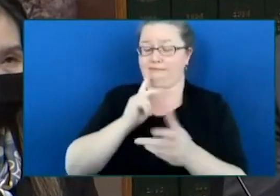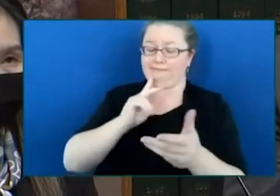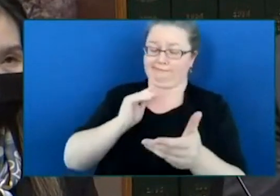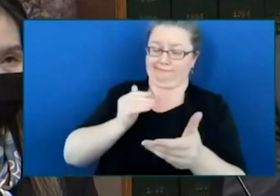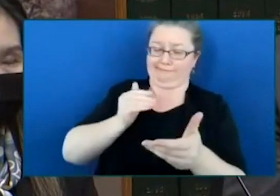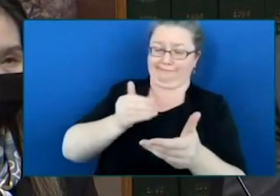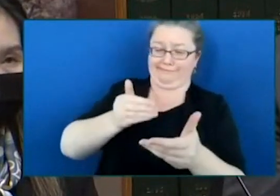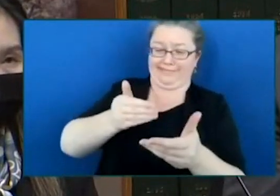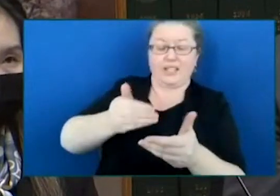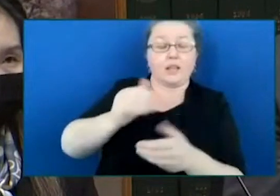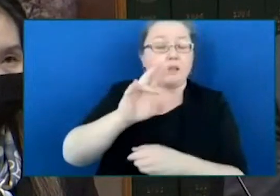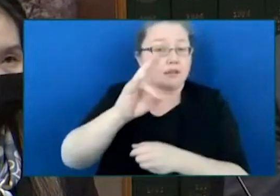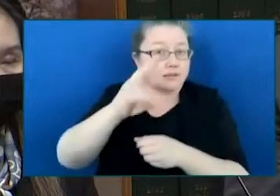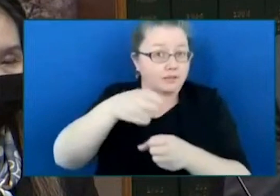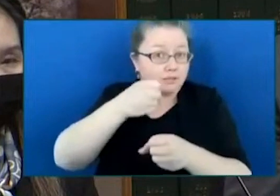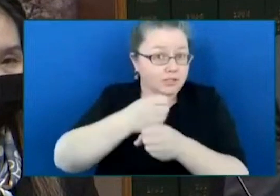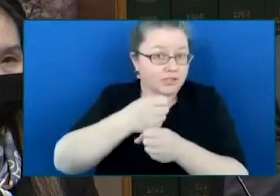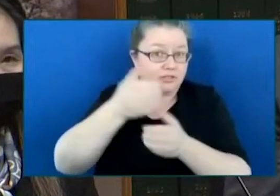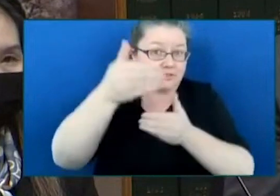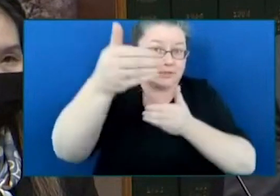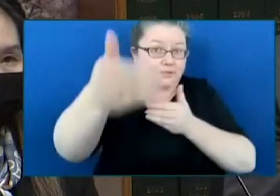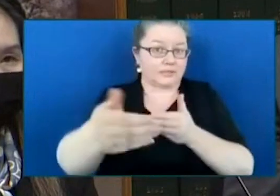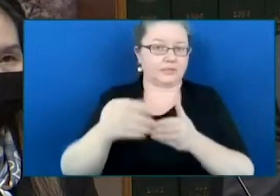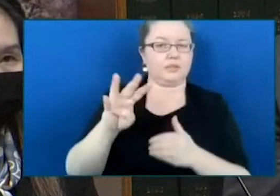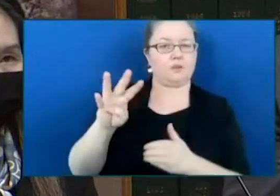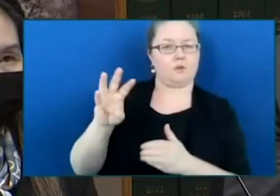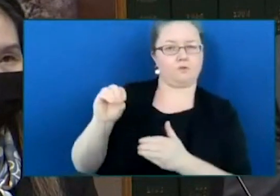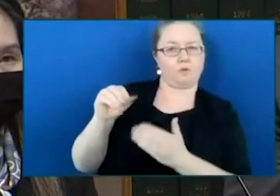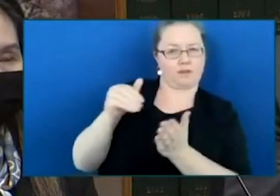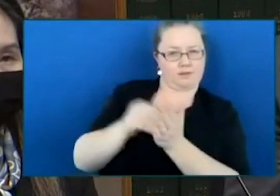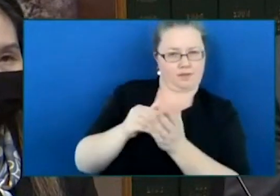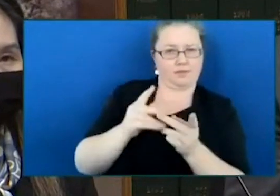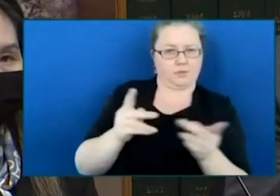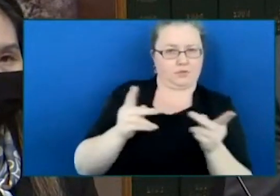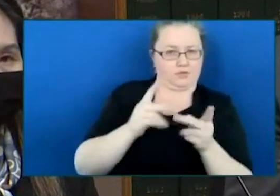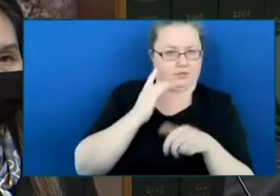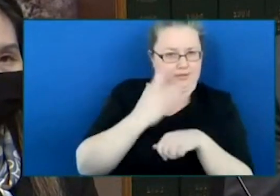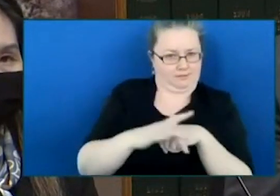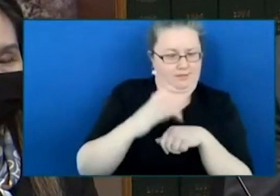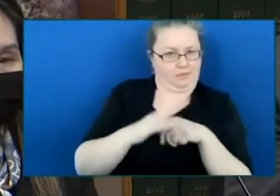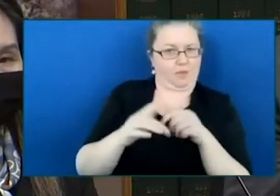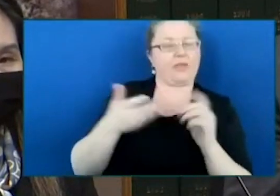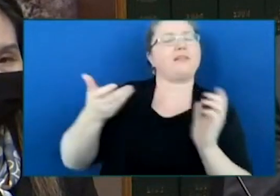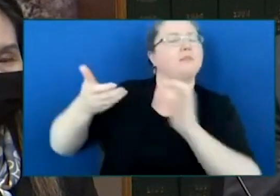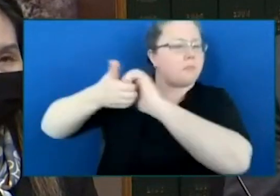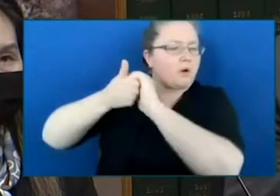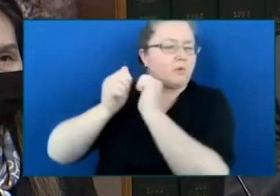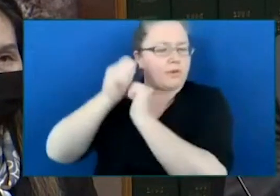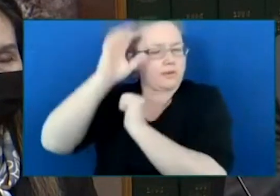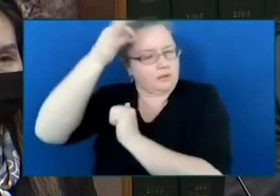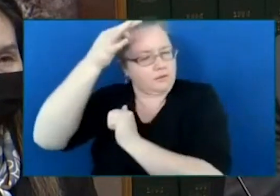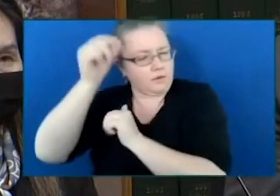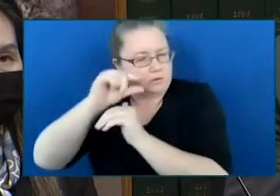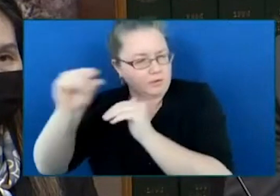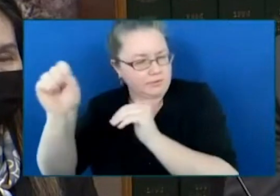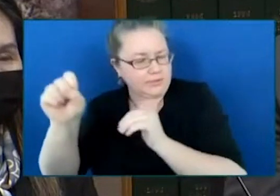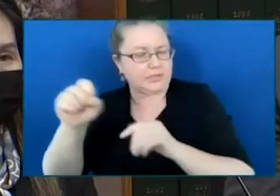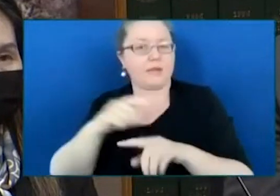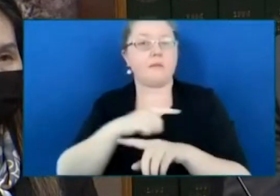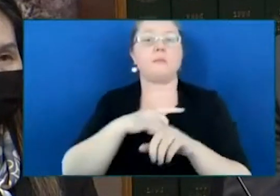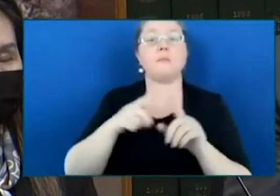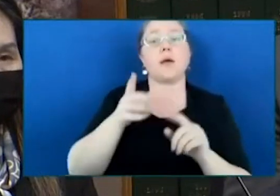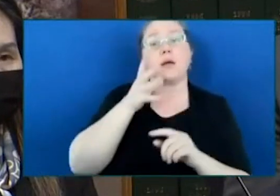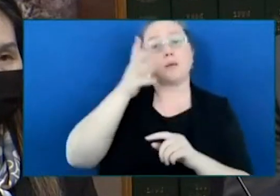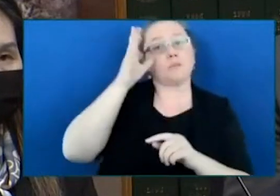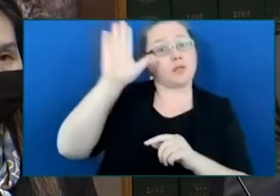another 40,000 spaces will be funded in partnership with the federal government. And by the end of the year, parent fees for children